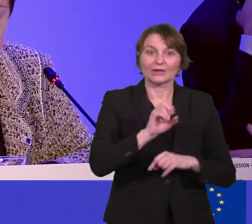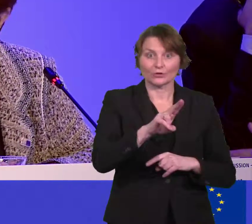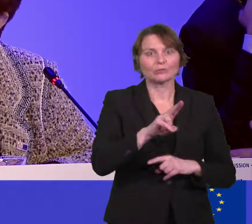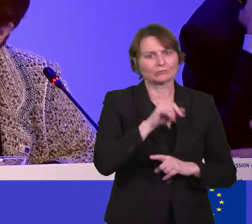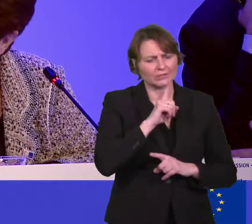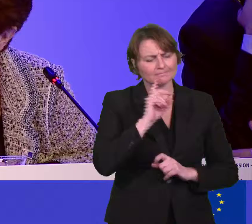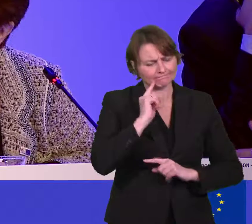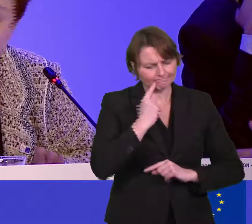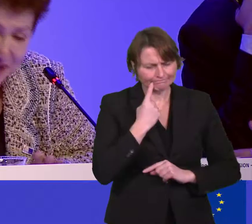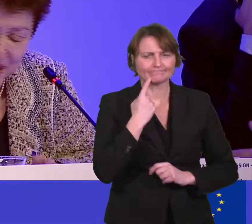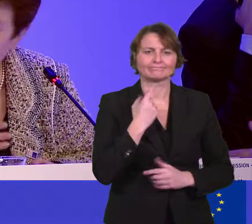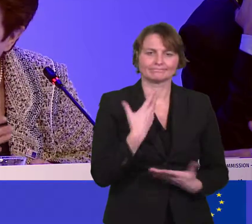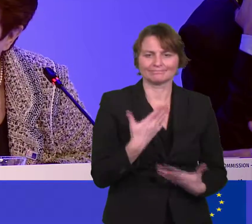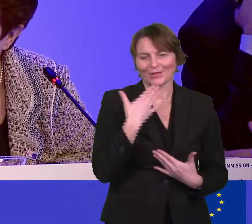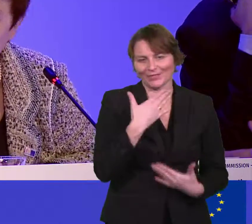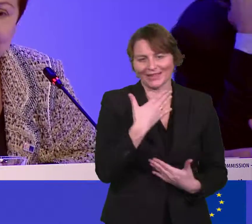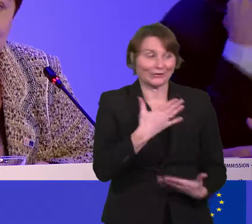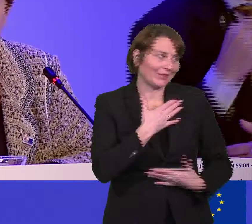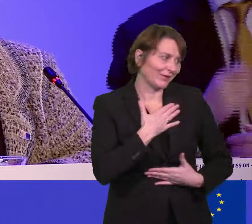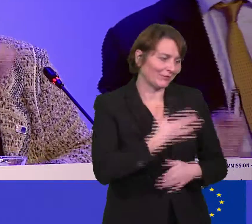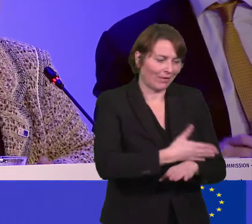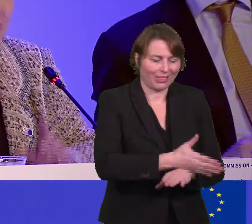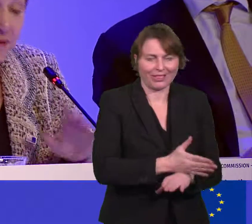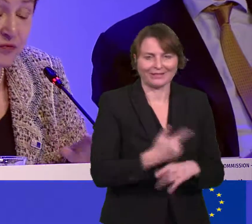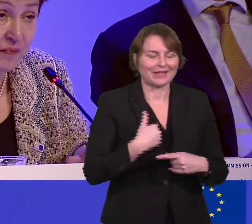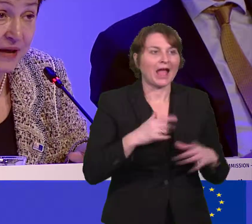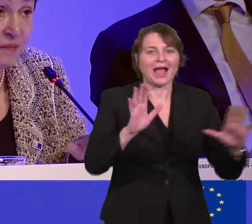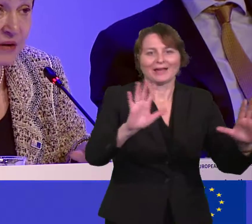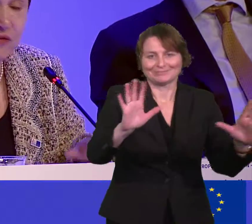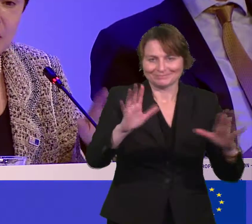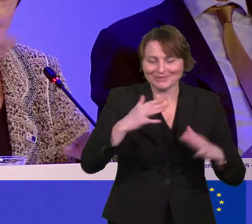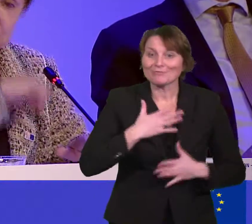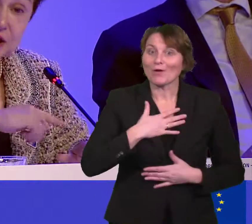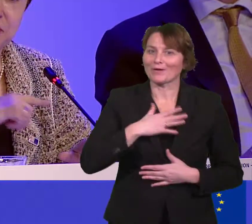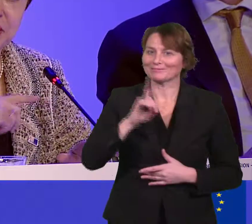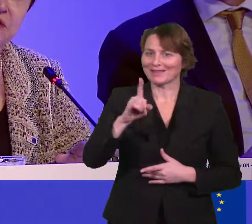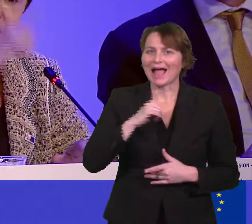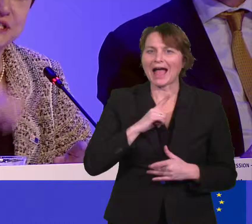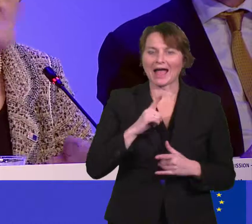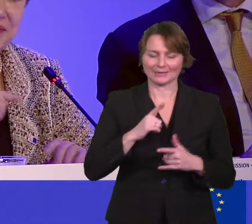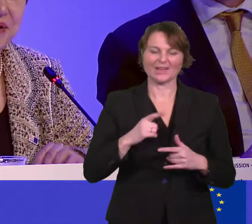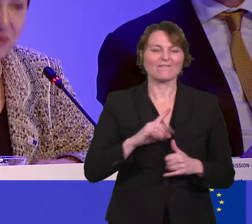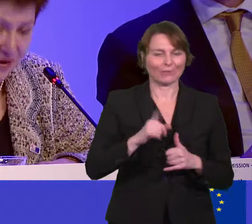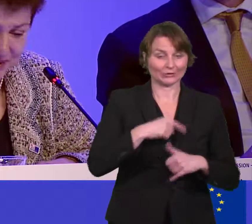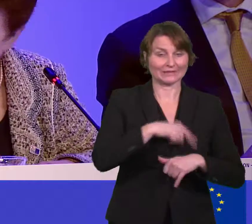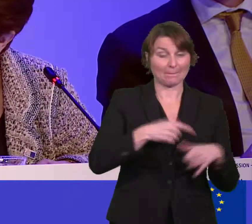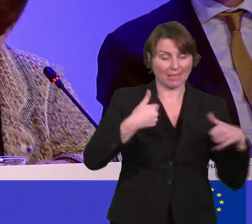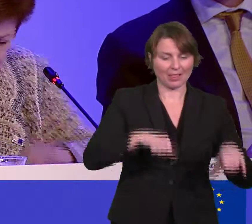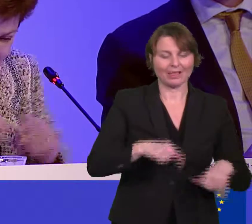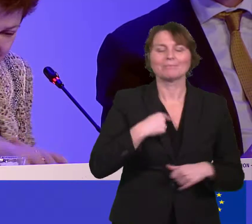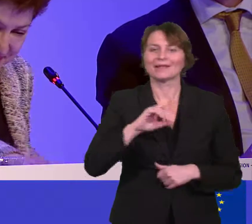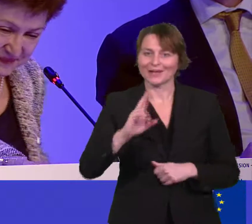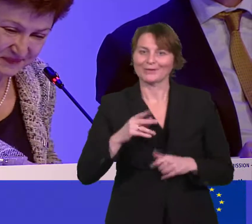very seriously. Thank you, and my apologies. For my benefit, I was disciplined the first time around.